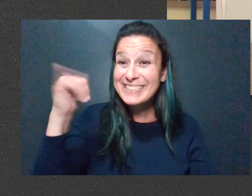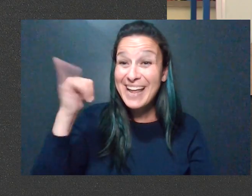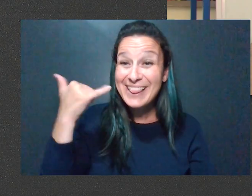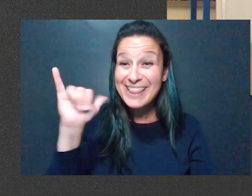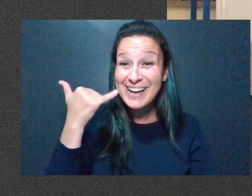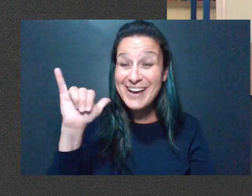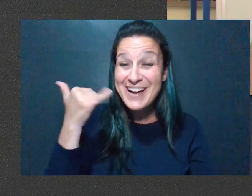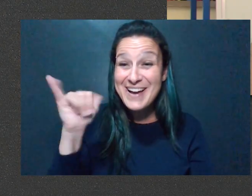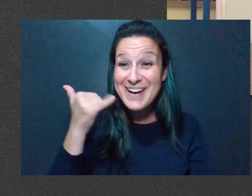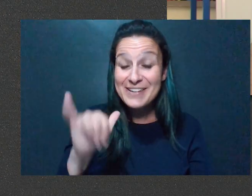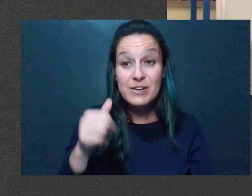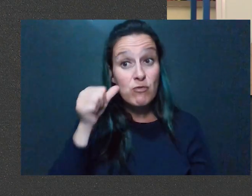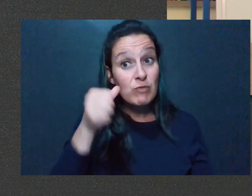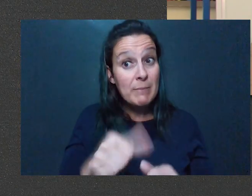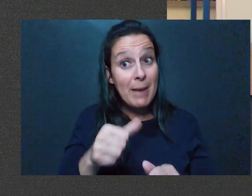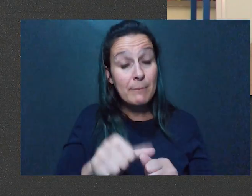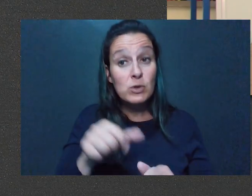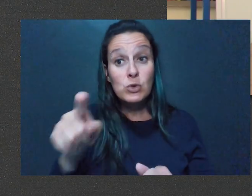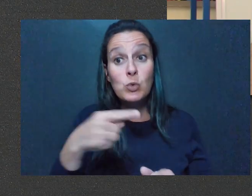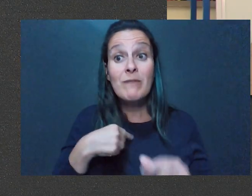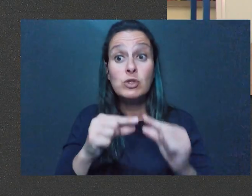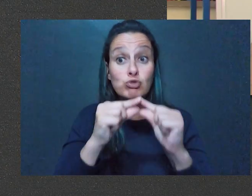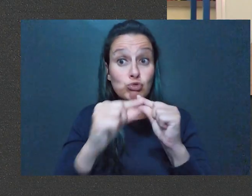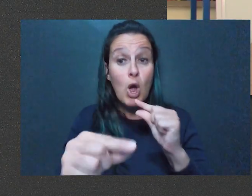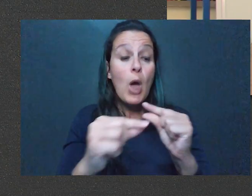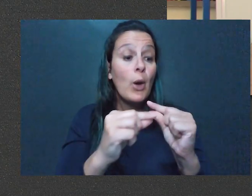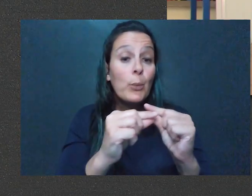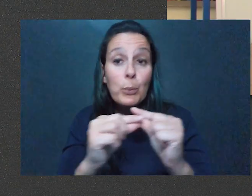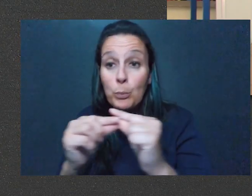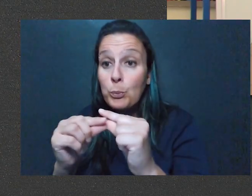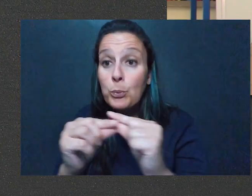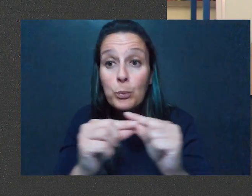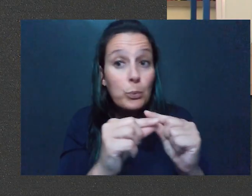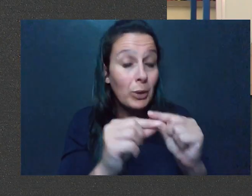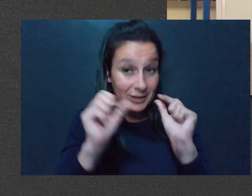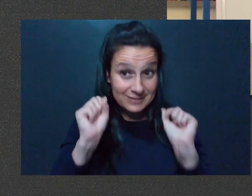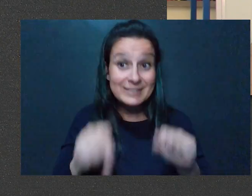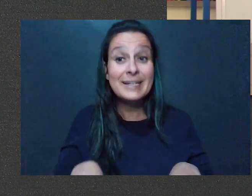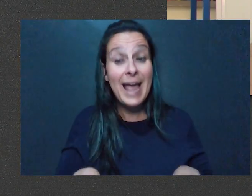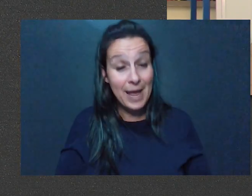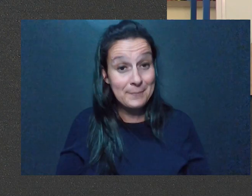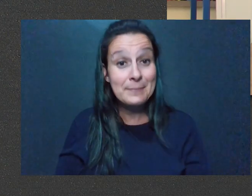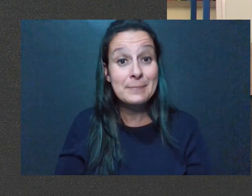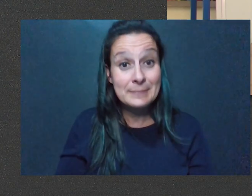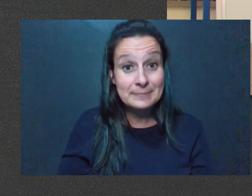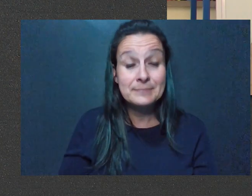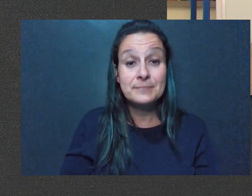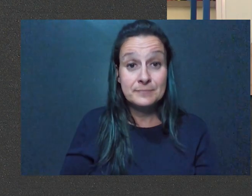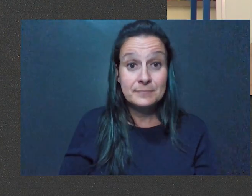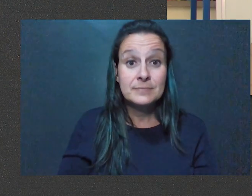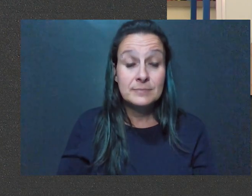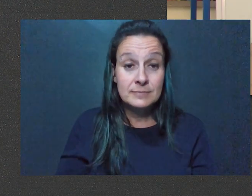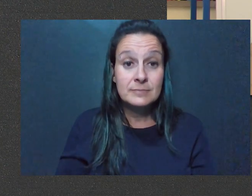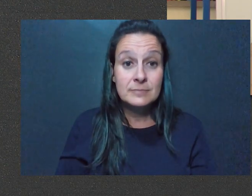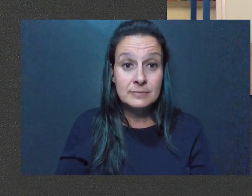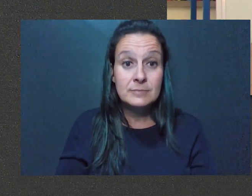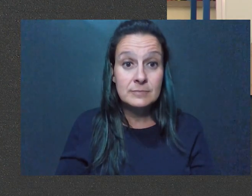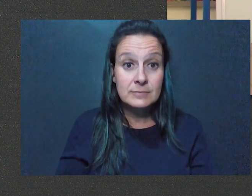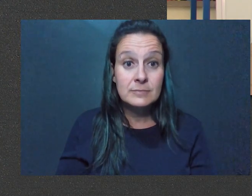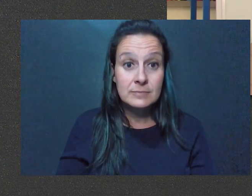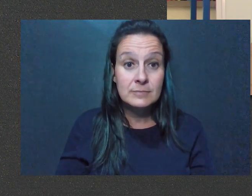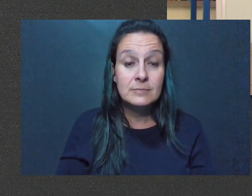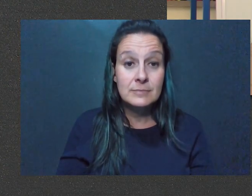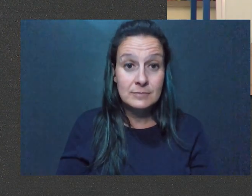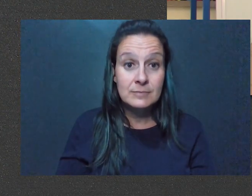Yellow. And remember, if you have a straw, you can blow the paint, the air, out of your